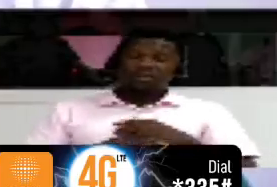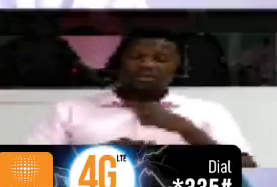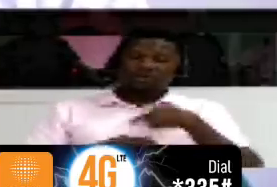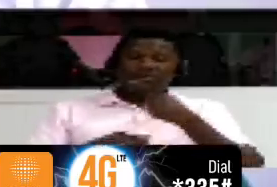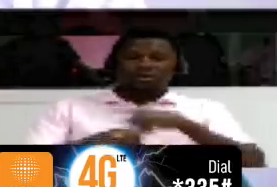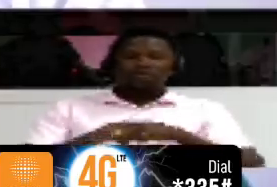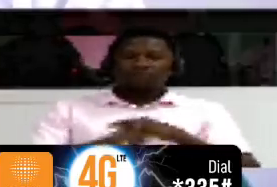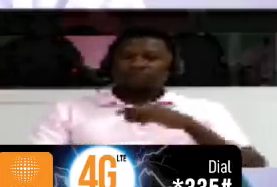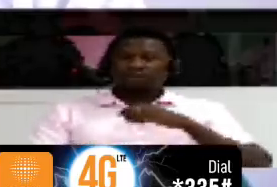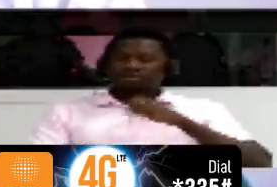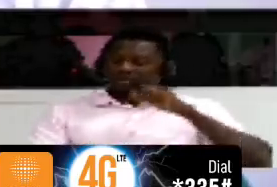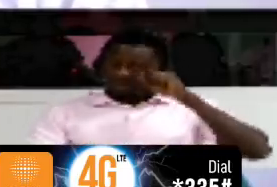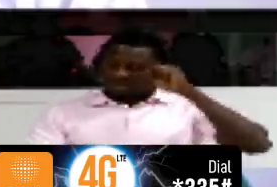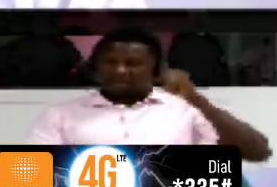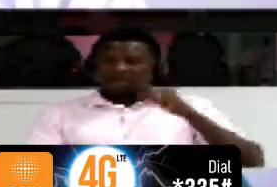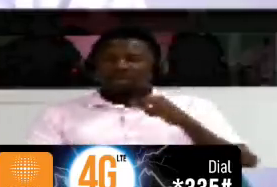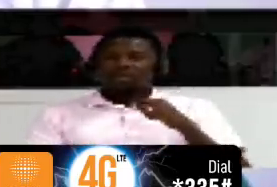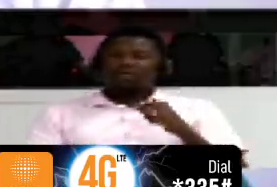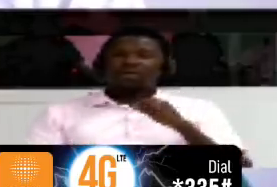Aliou Kan. The sub-union